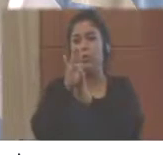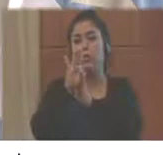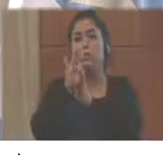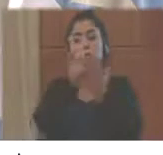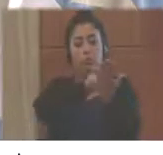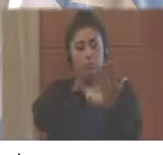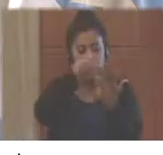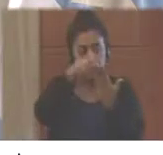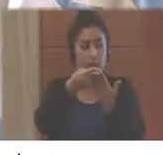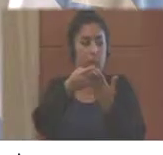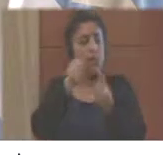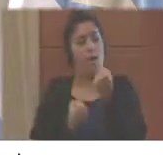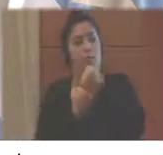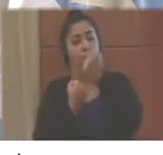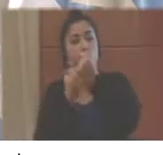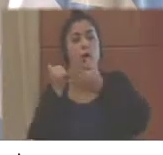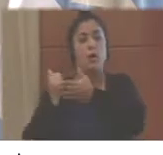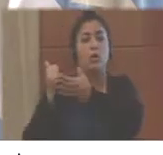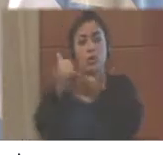strategies